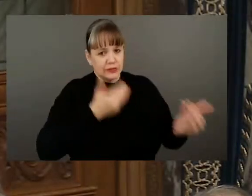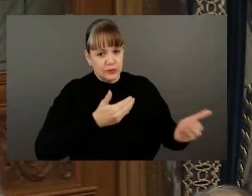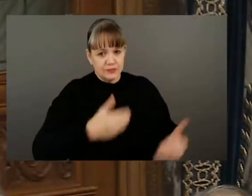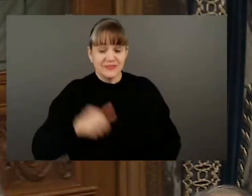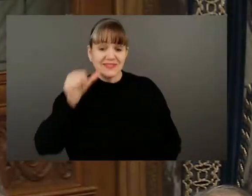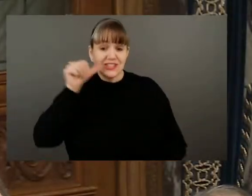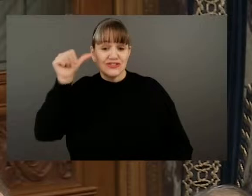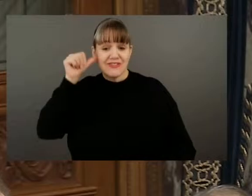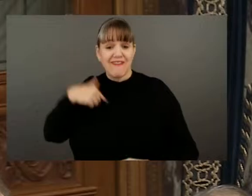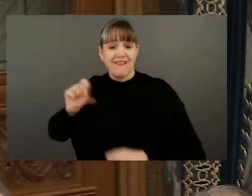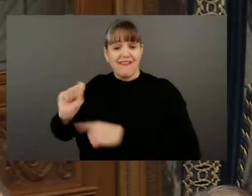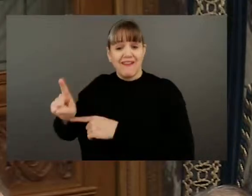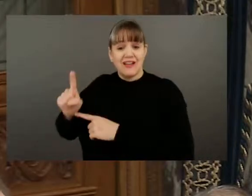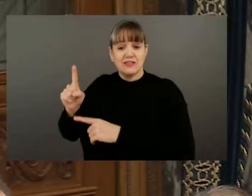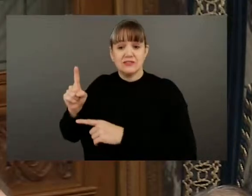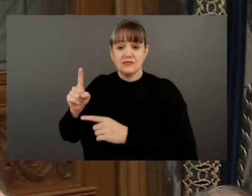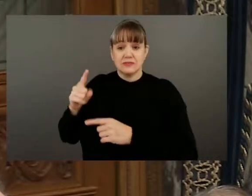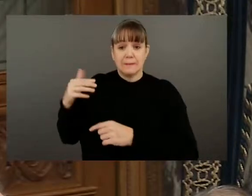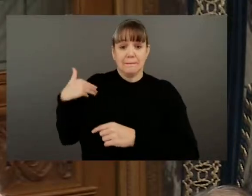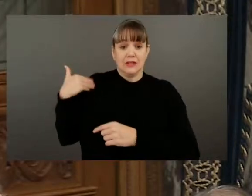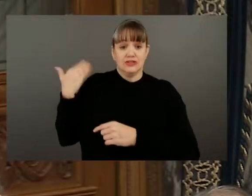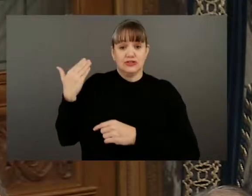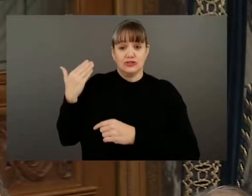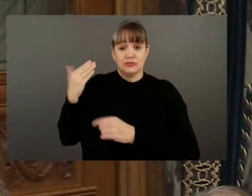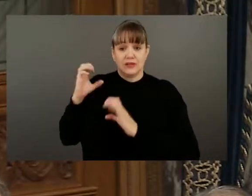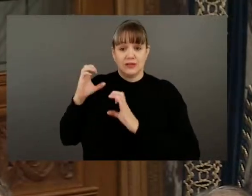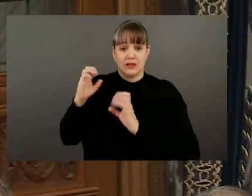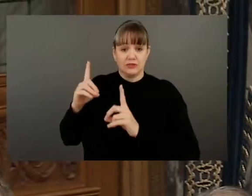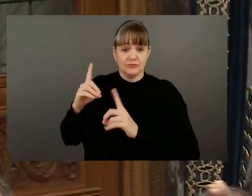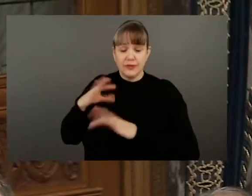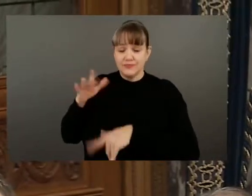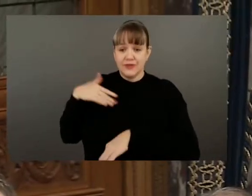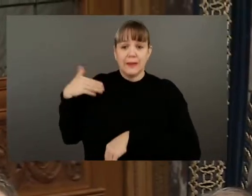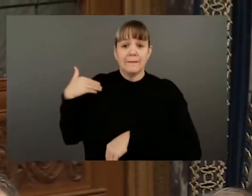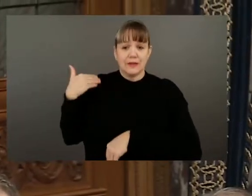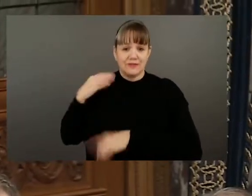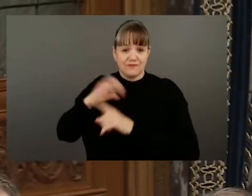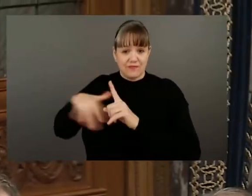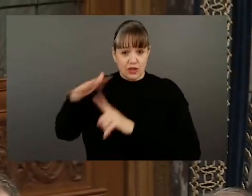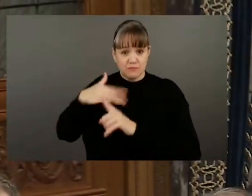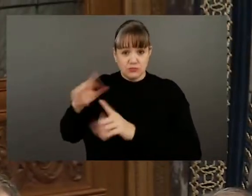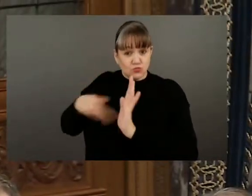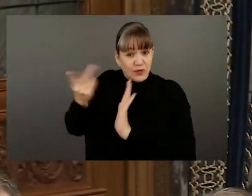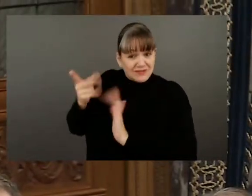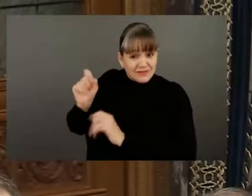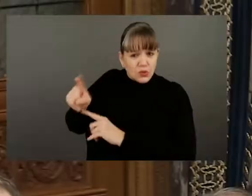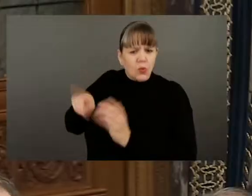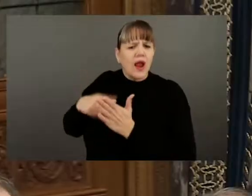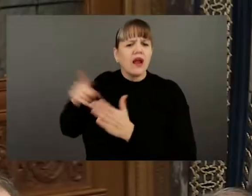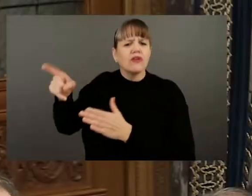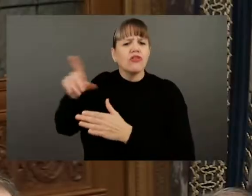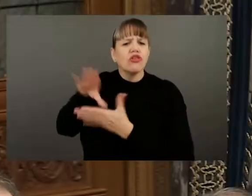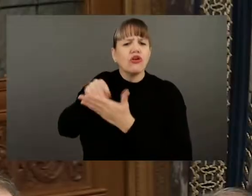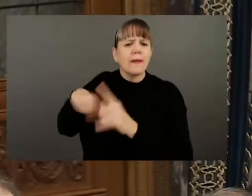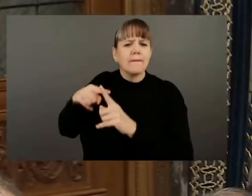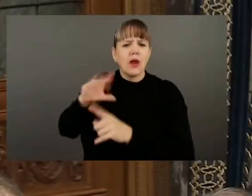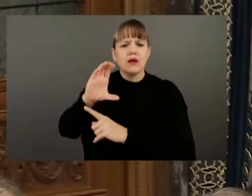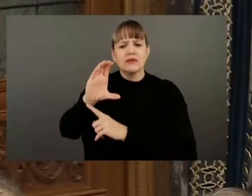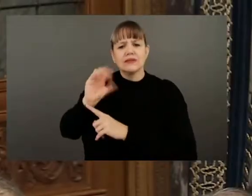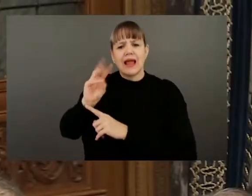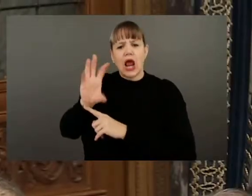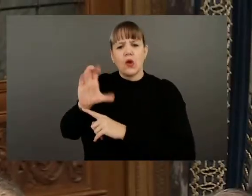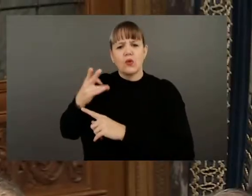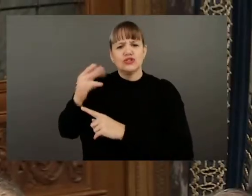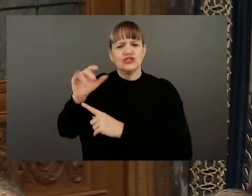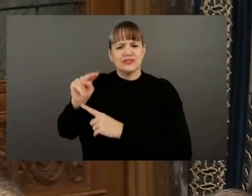first learn about the Cowichan toxic waste pile? The minister didn't answer my question, but did say, quote, "We issued a